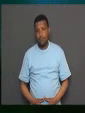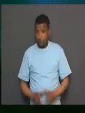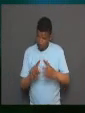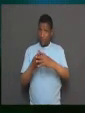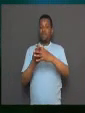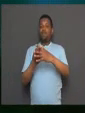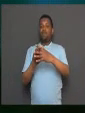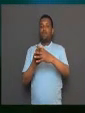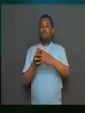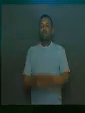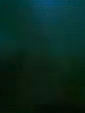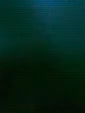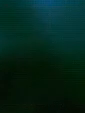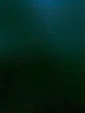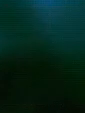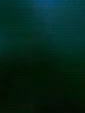Begin.